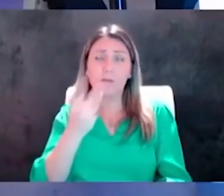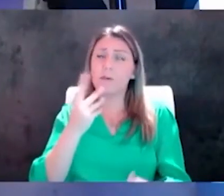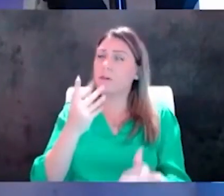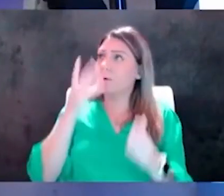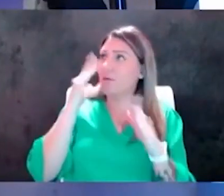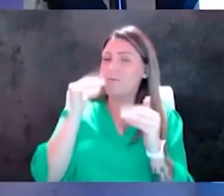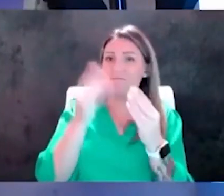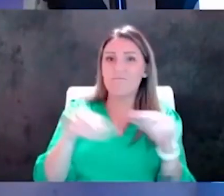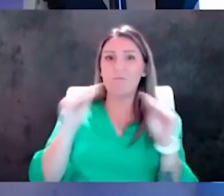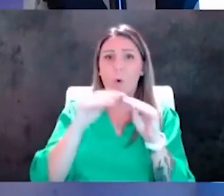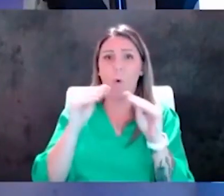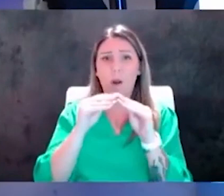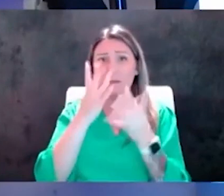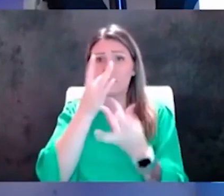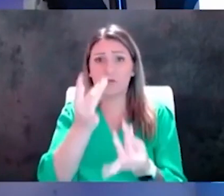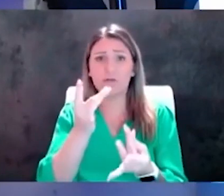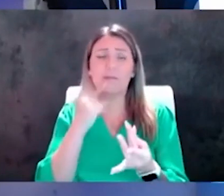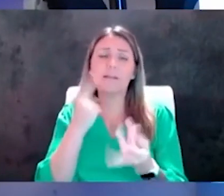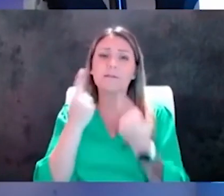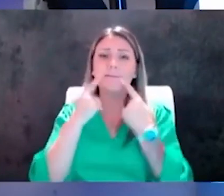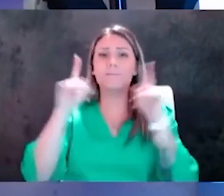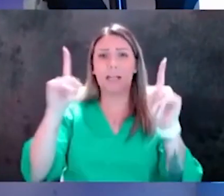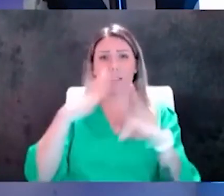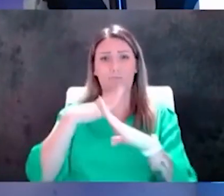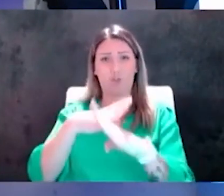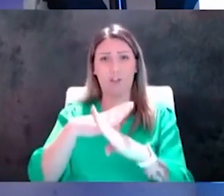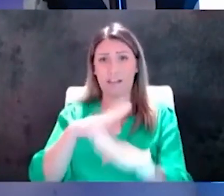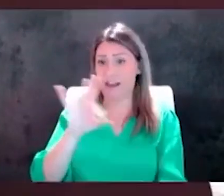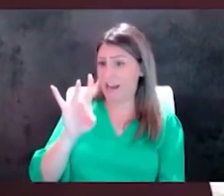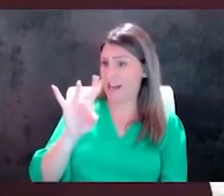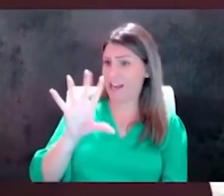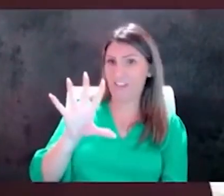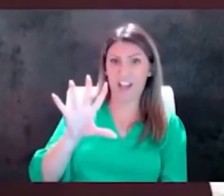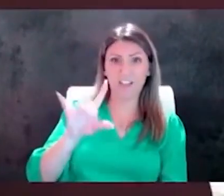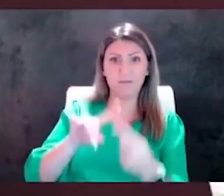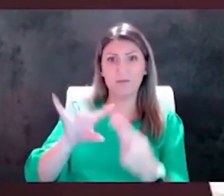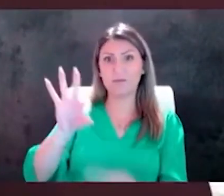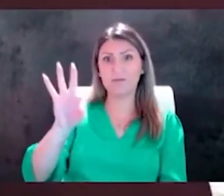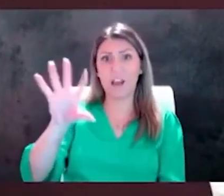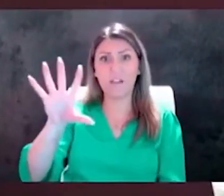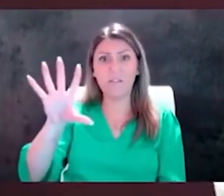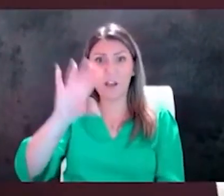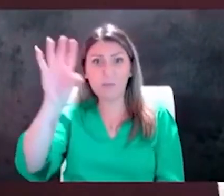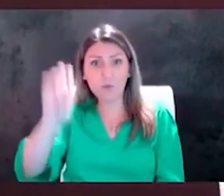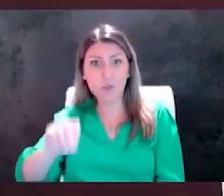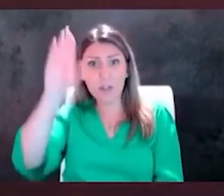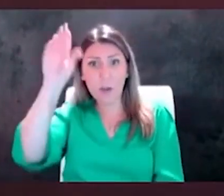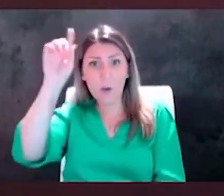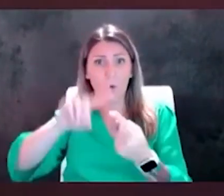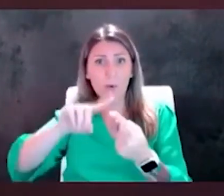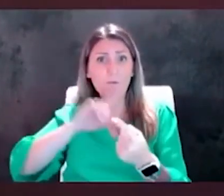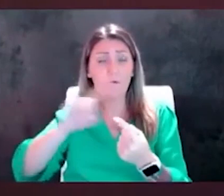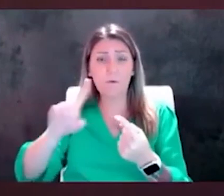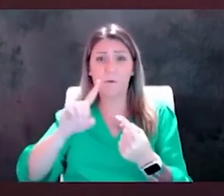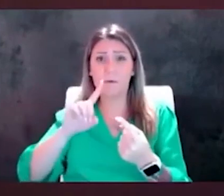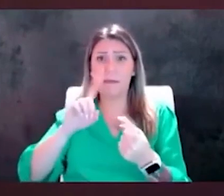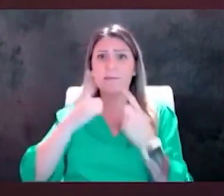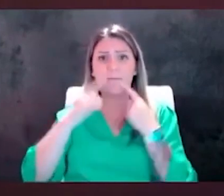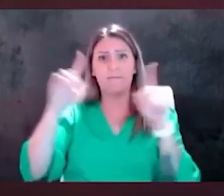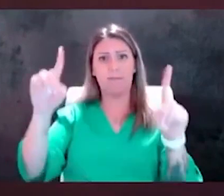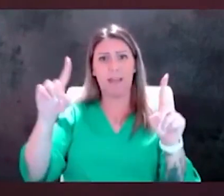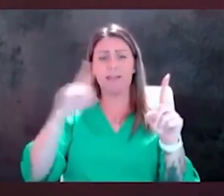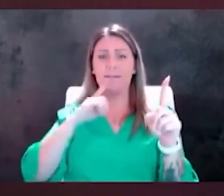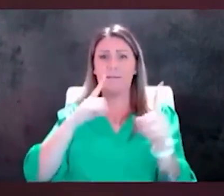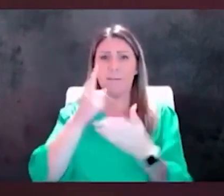it is a really effective therapy for preventing, 85-90% reduction in hospitalization and death is pretty effective therapy once you already have COVID, but you got to get there